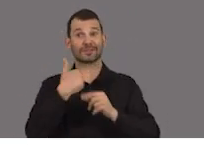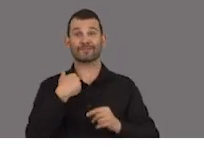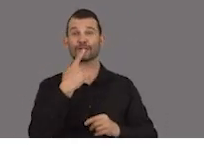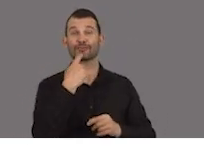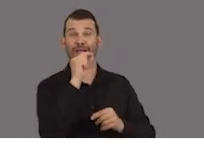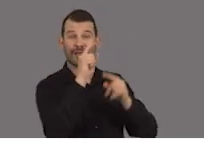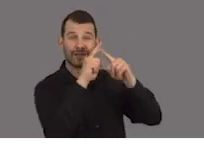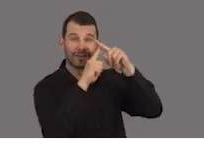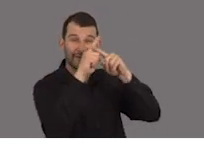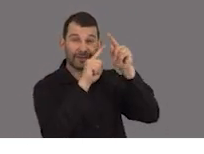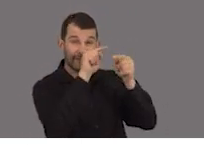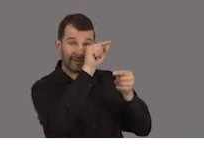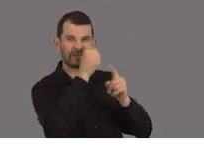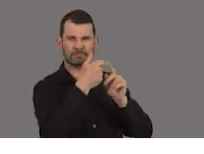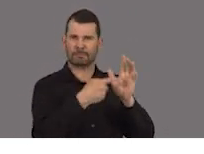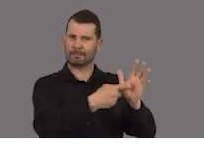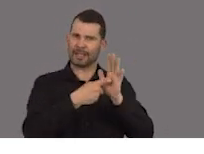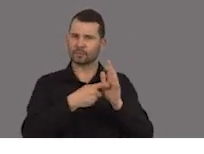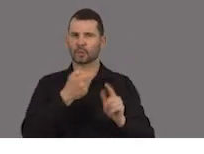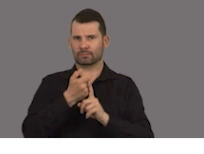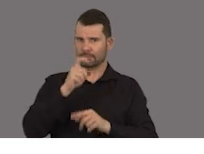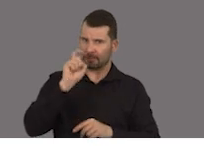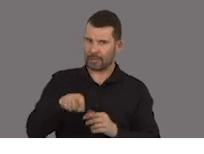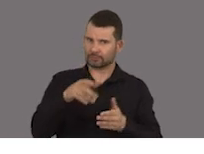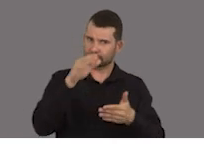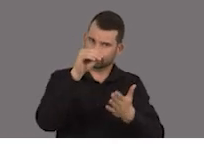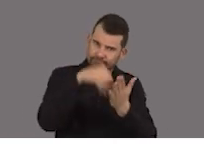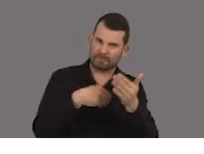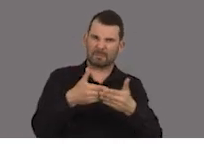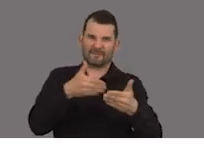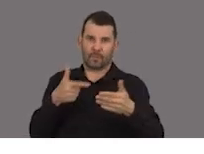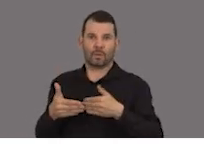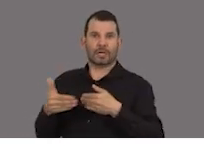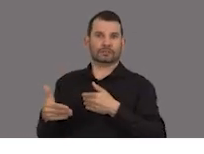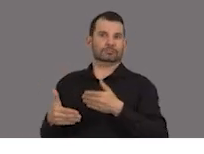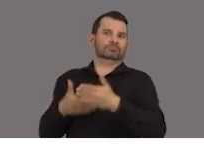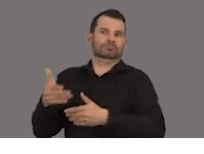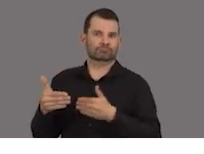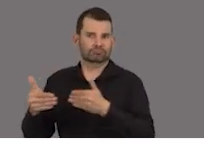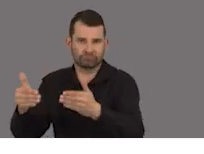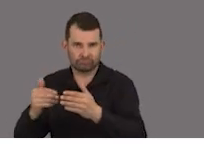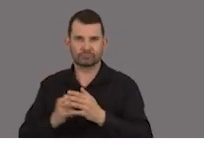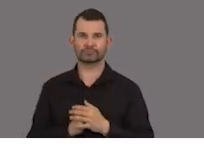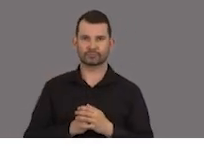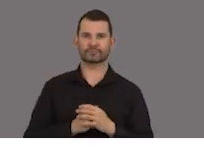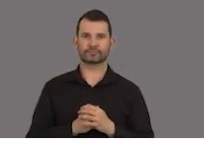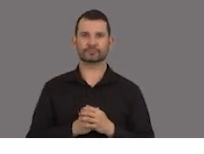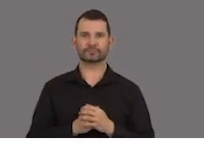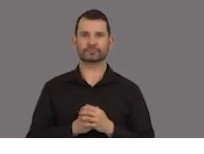Information with a red asterisk is mandatory and must be completed before the next step.